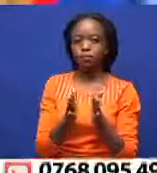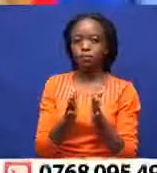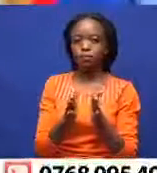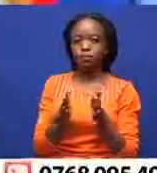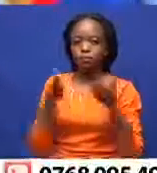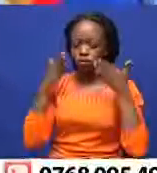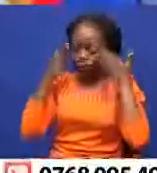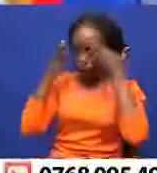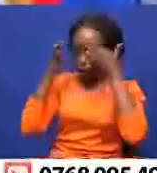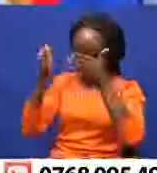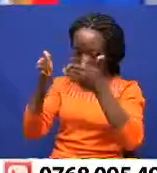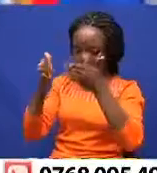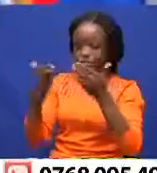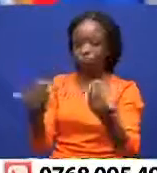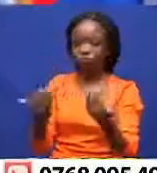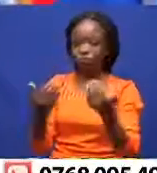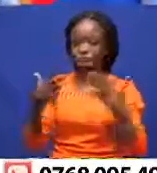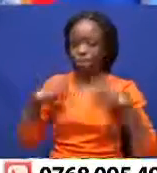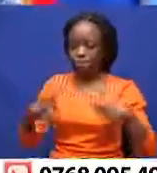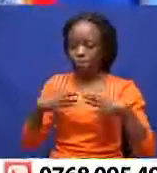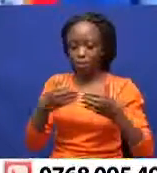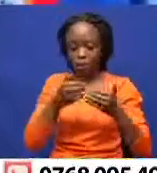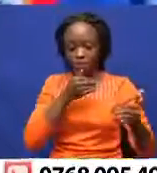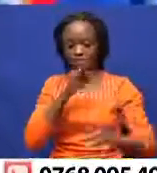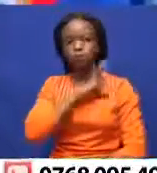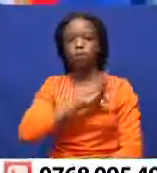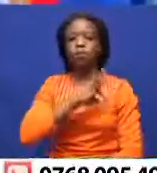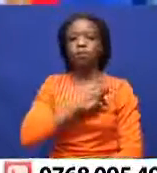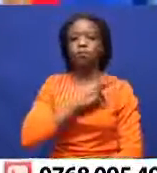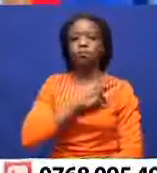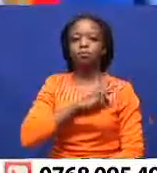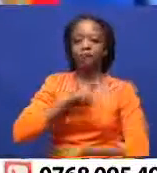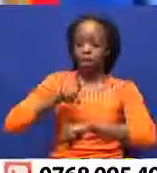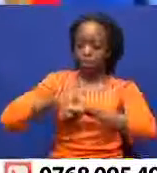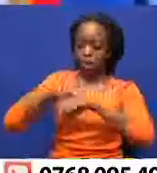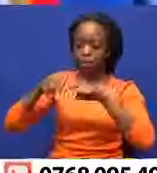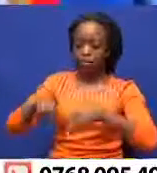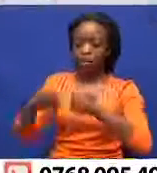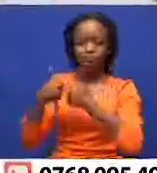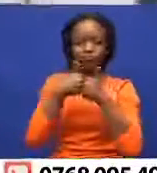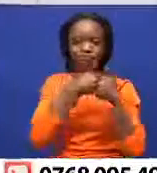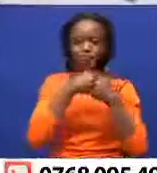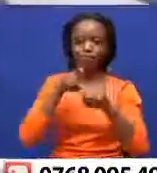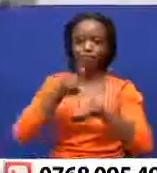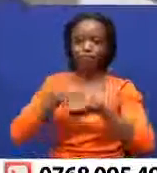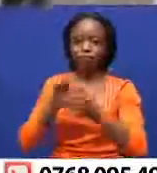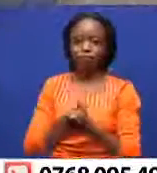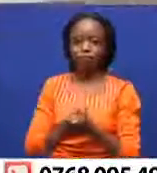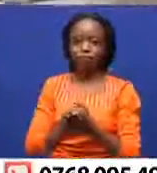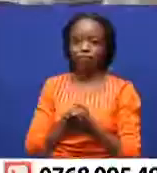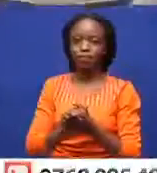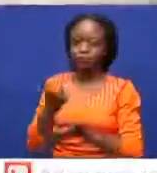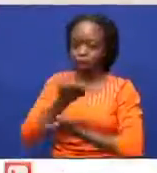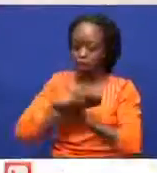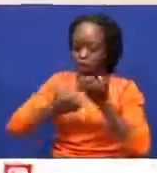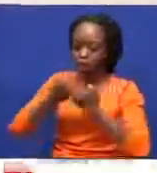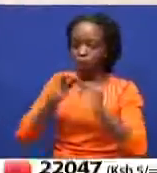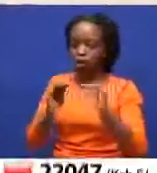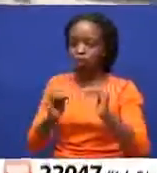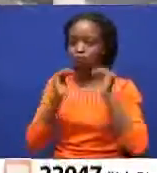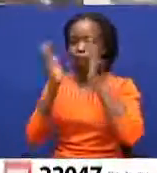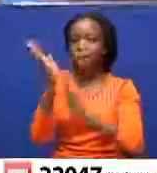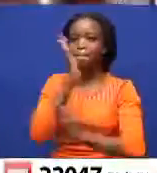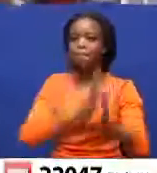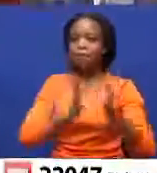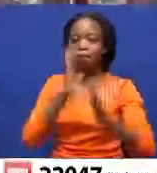people before profits during these testing times. In his economy revival plan,